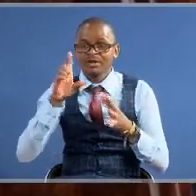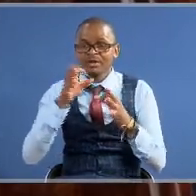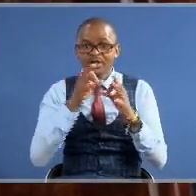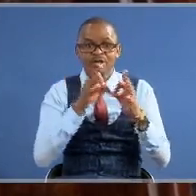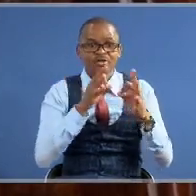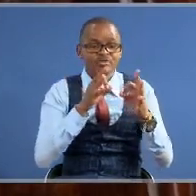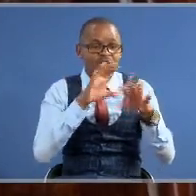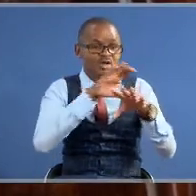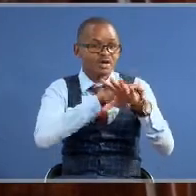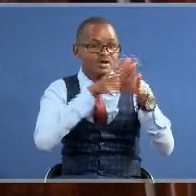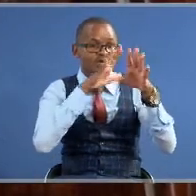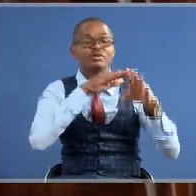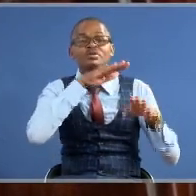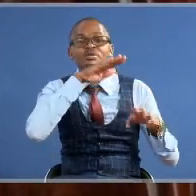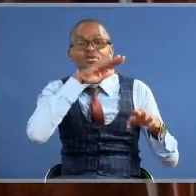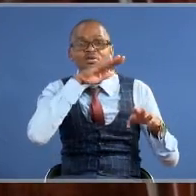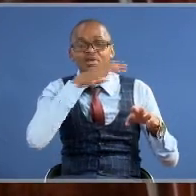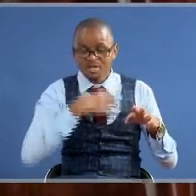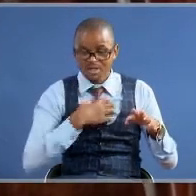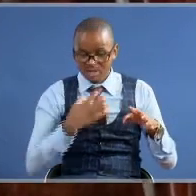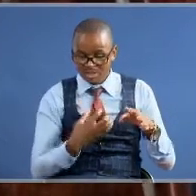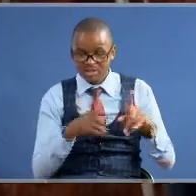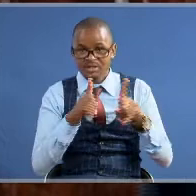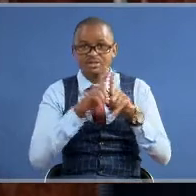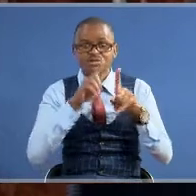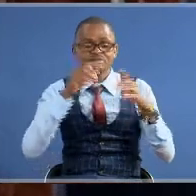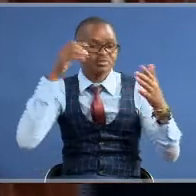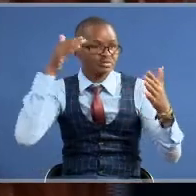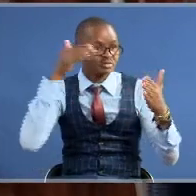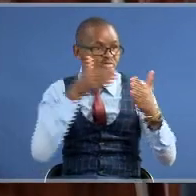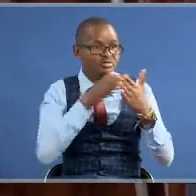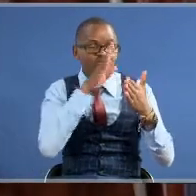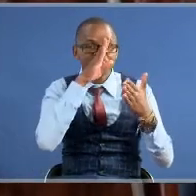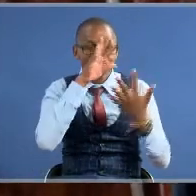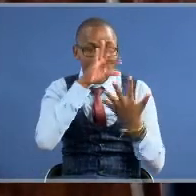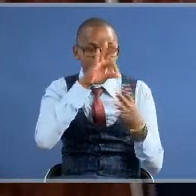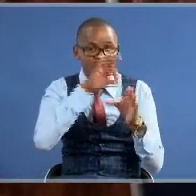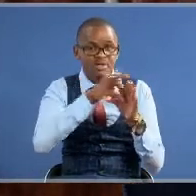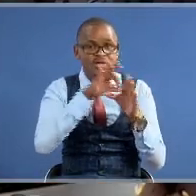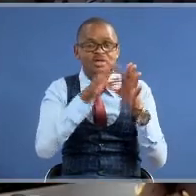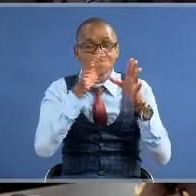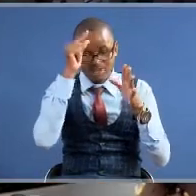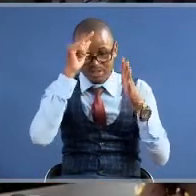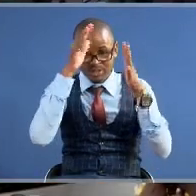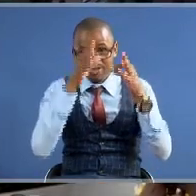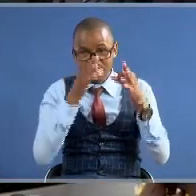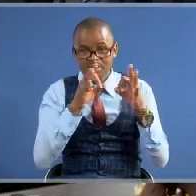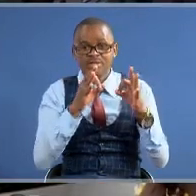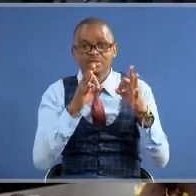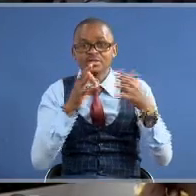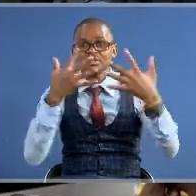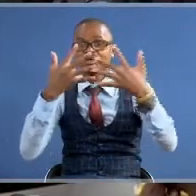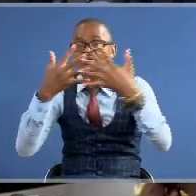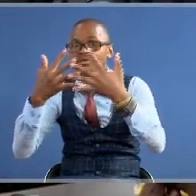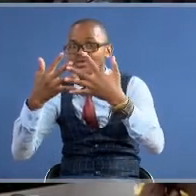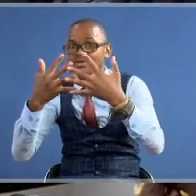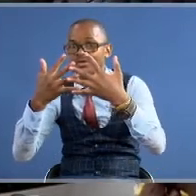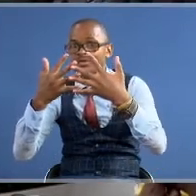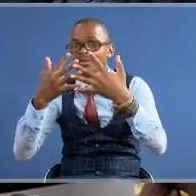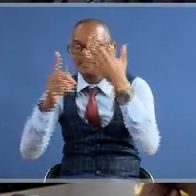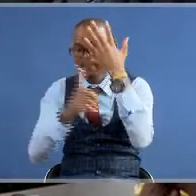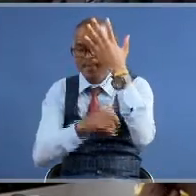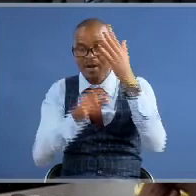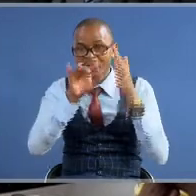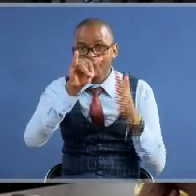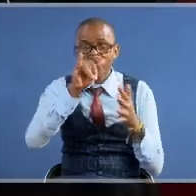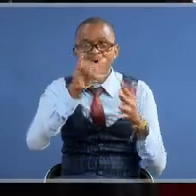if the holder of the office dies, resigns, ceases to be eligible to be elected county governor, is convicted of an offense punishable